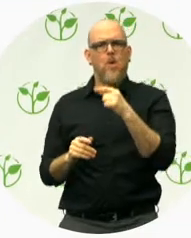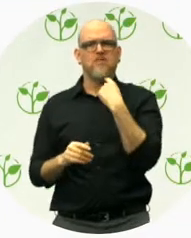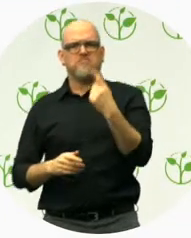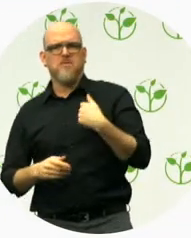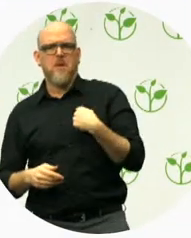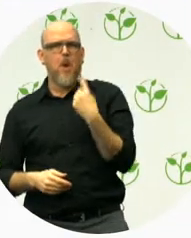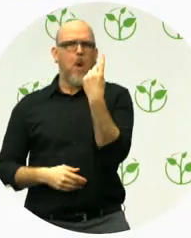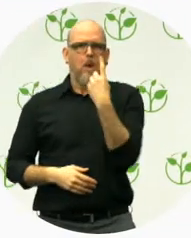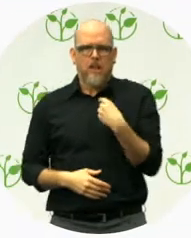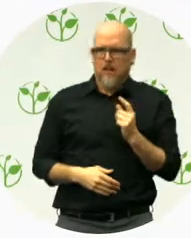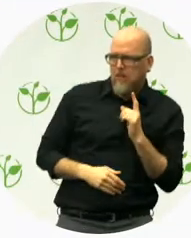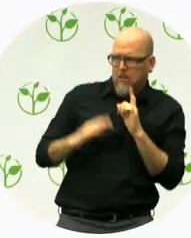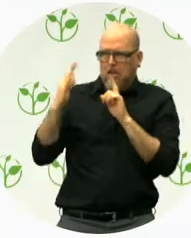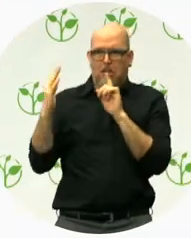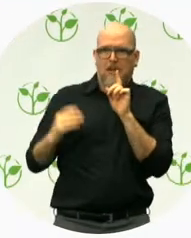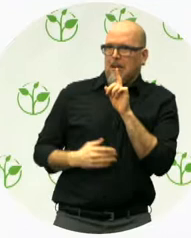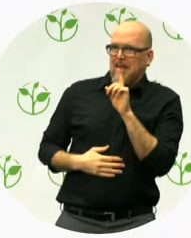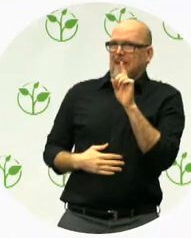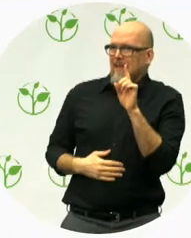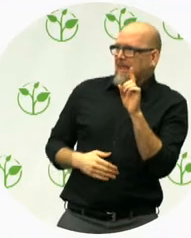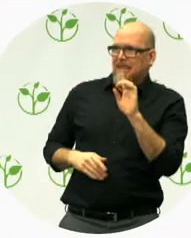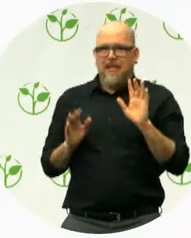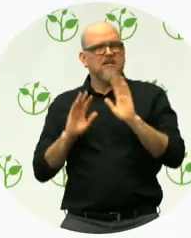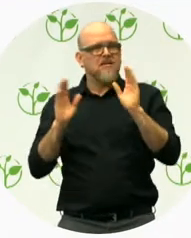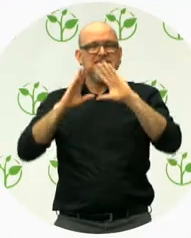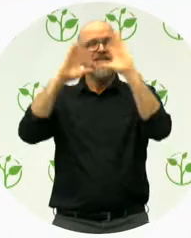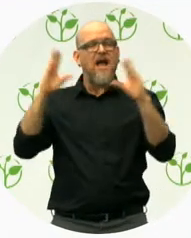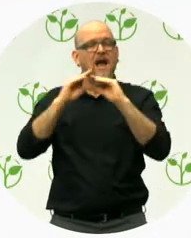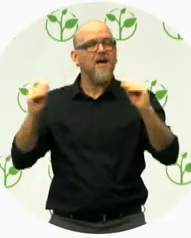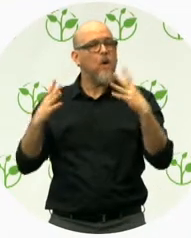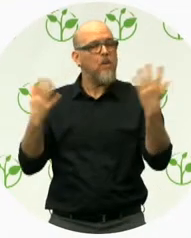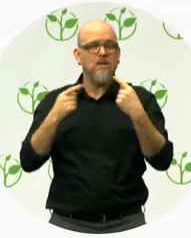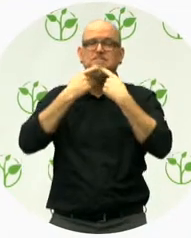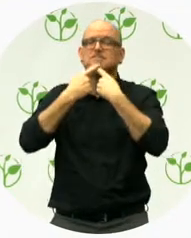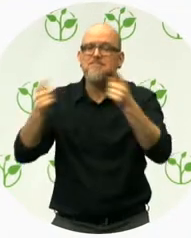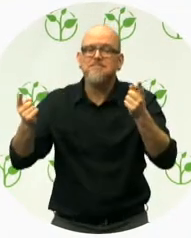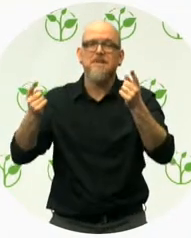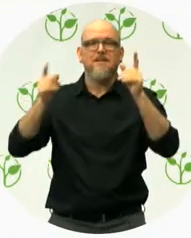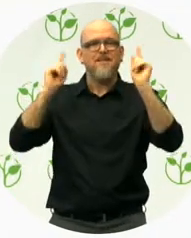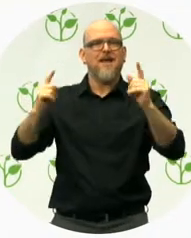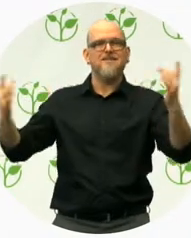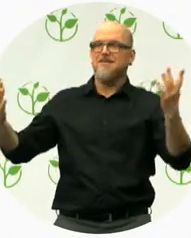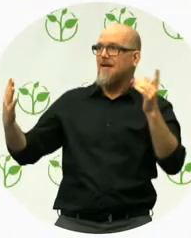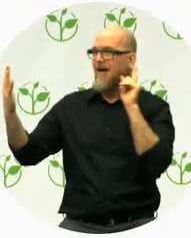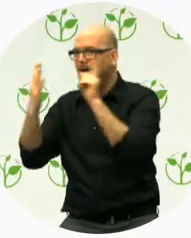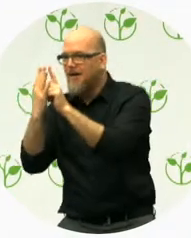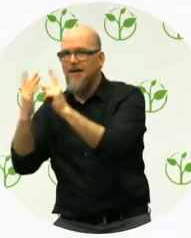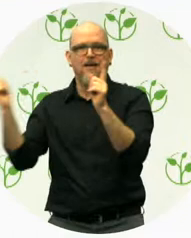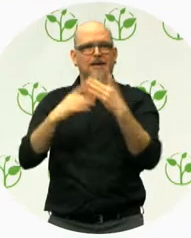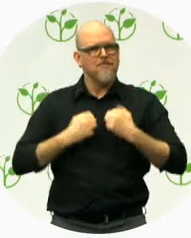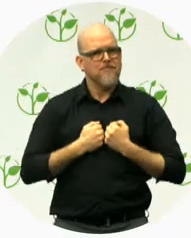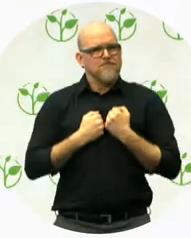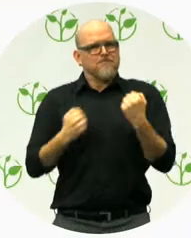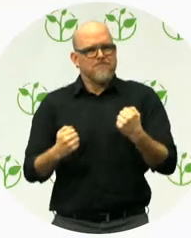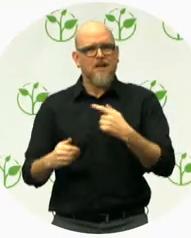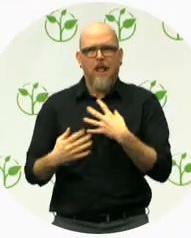because this is the Zero magic. So much collaboration has happened over the 10 years the Zero